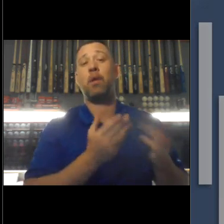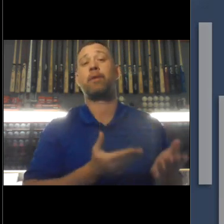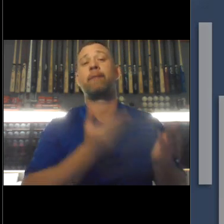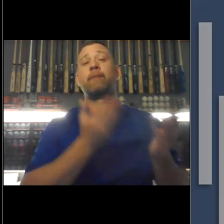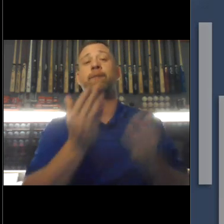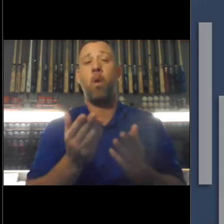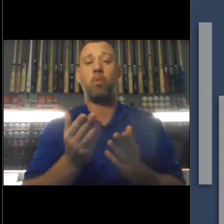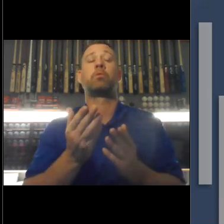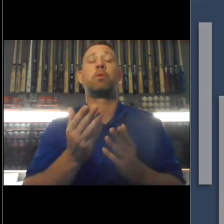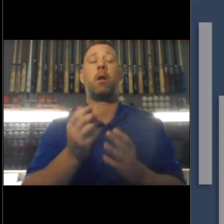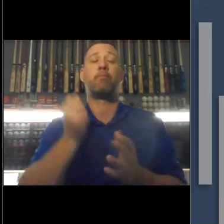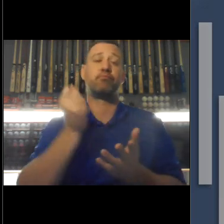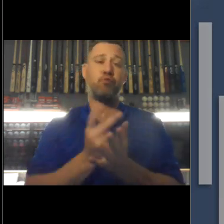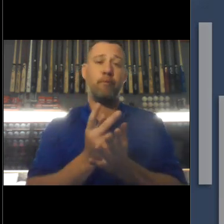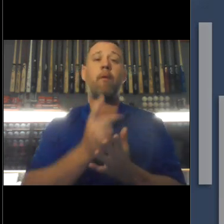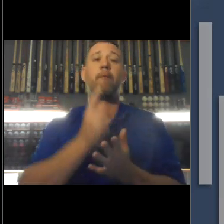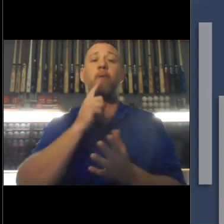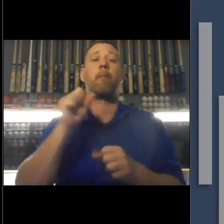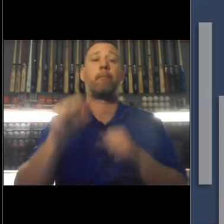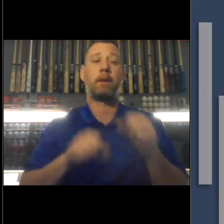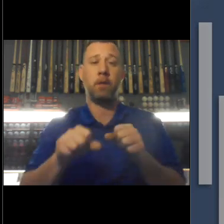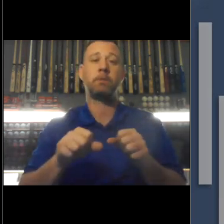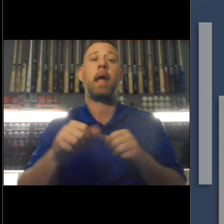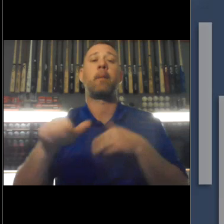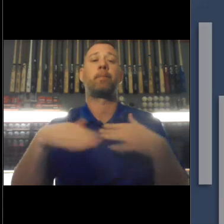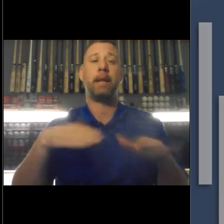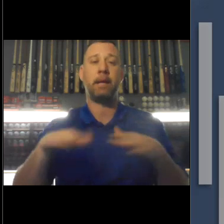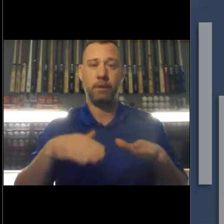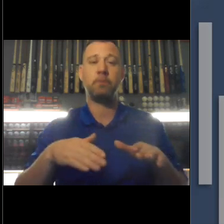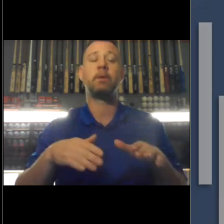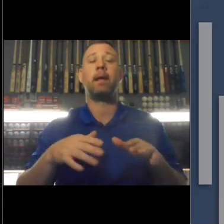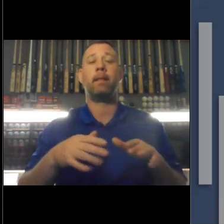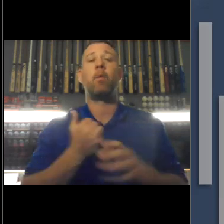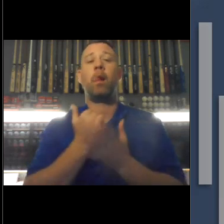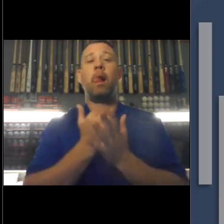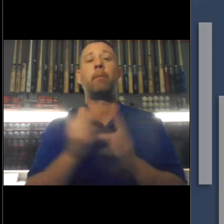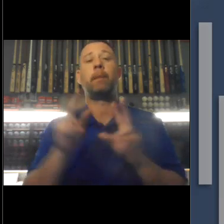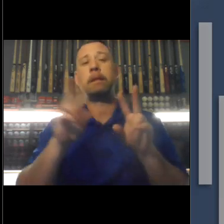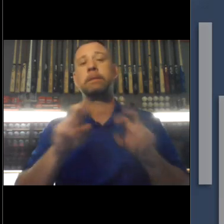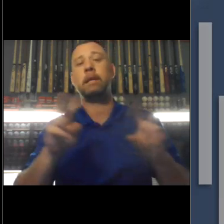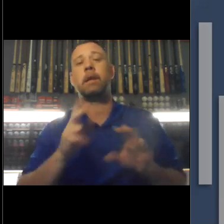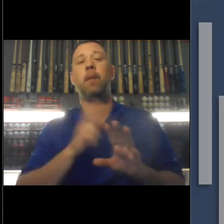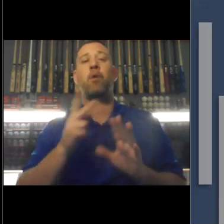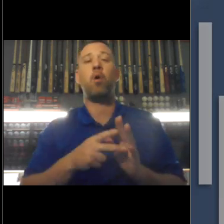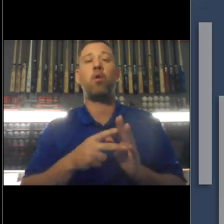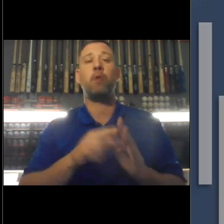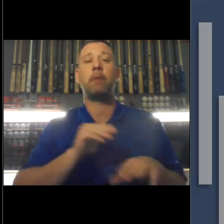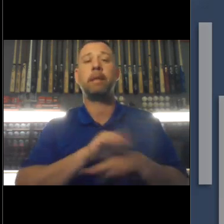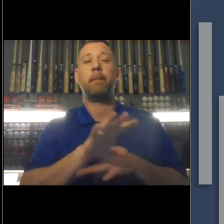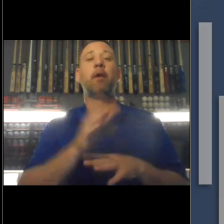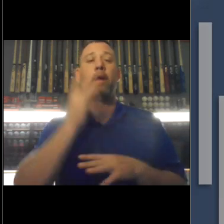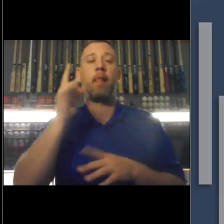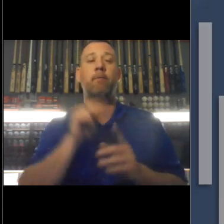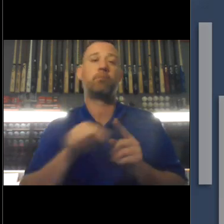reporting counts of bicyclists and pedestrians. This will help in assessing the program's impact on Californians across the